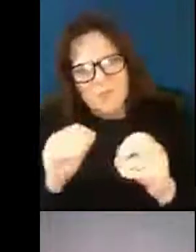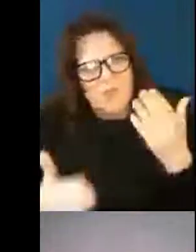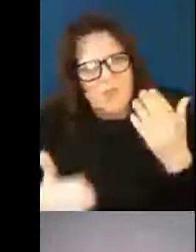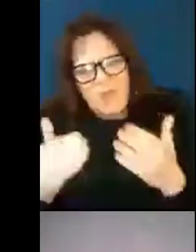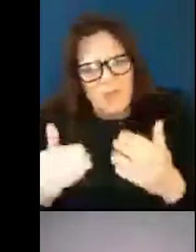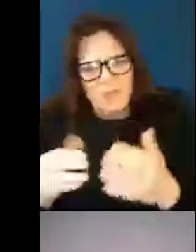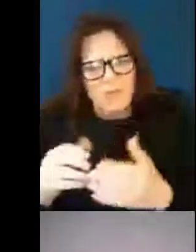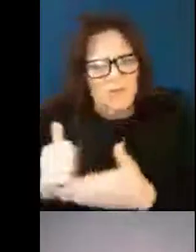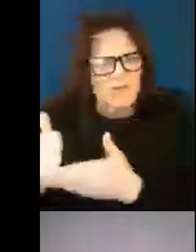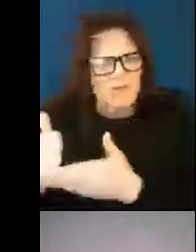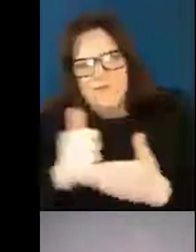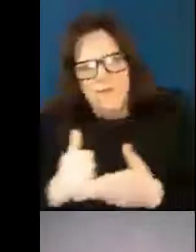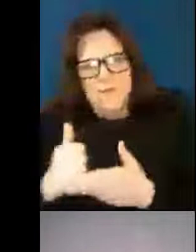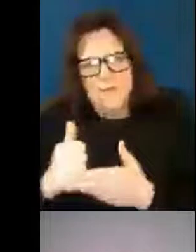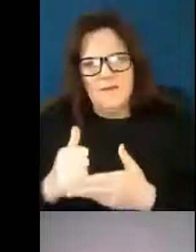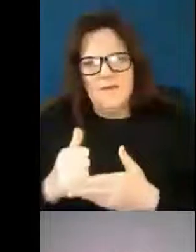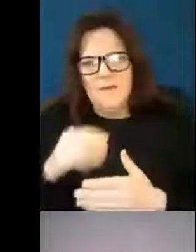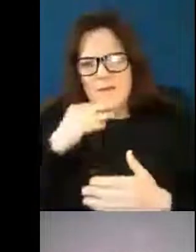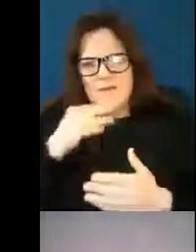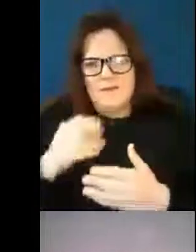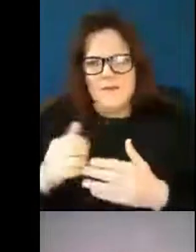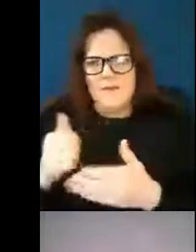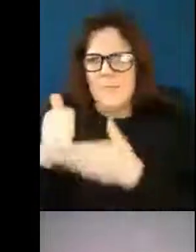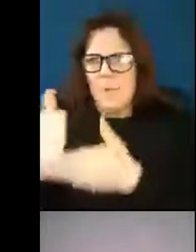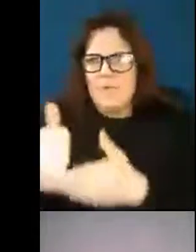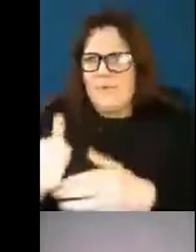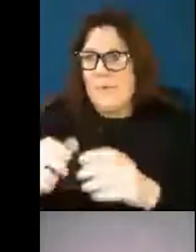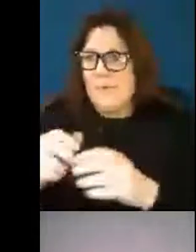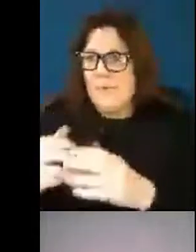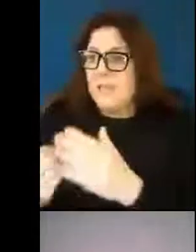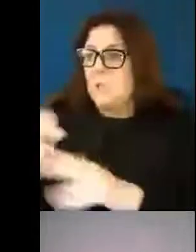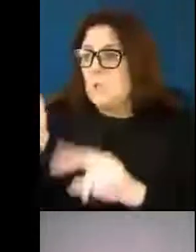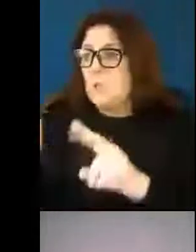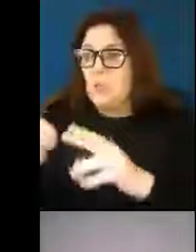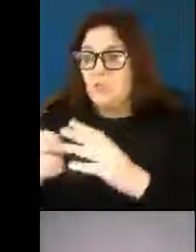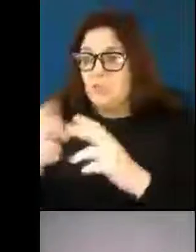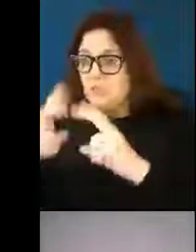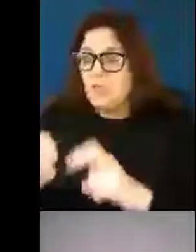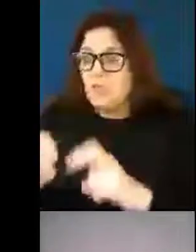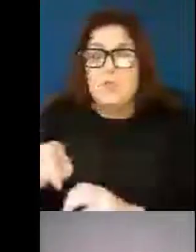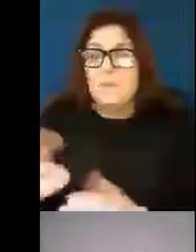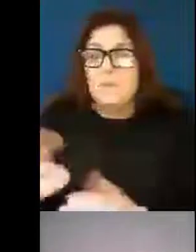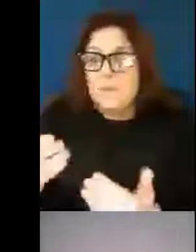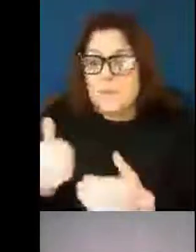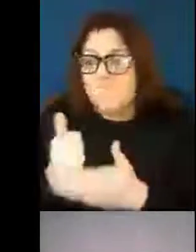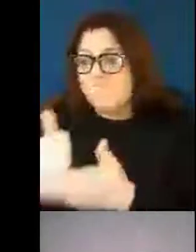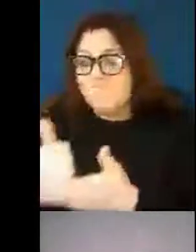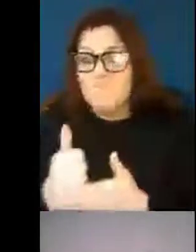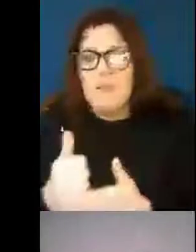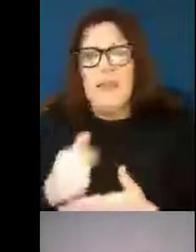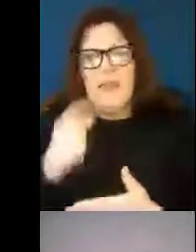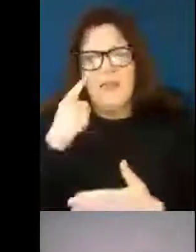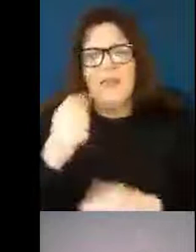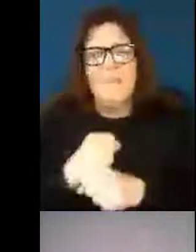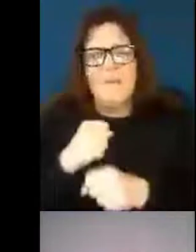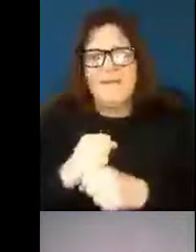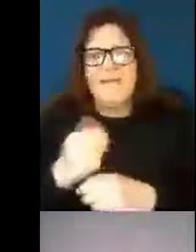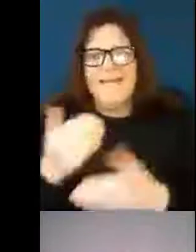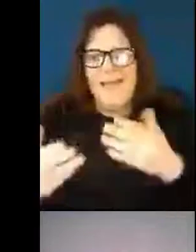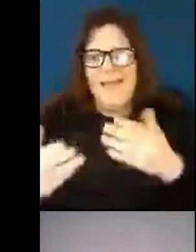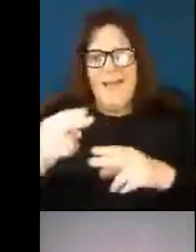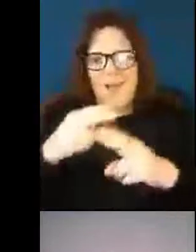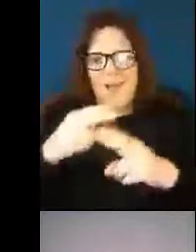another, supporting emerging researchers, that kinds of things. And I identified earlier on, looking at those outputs and